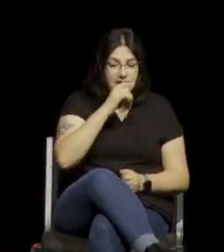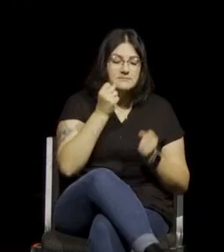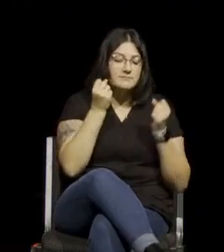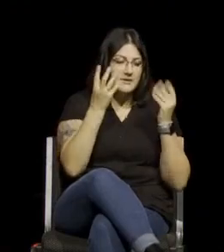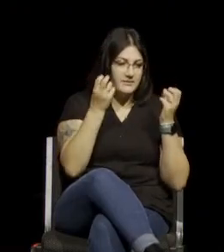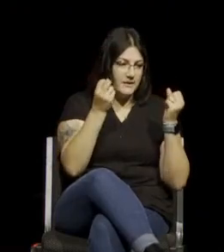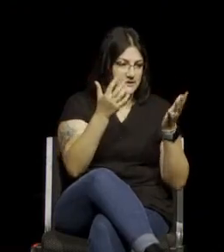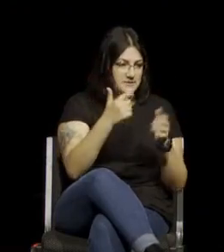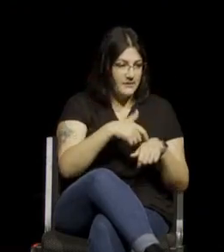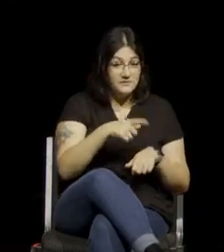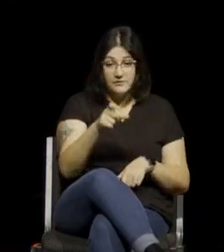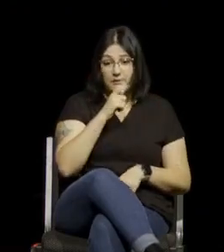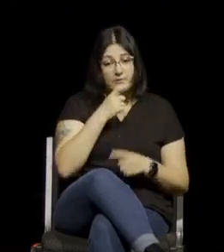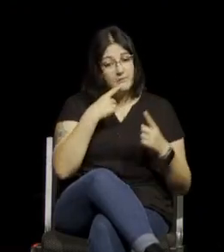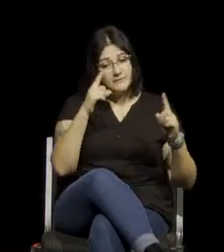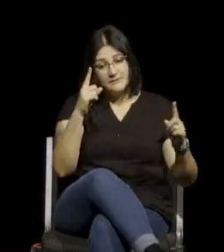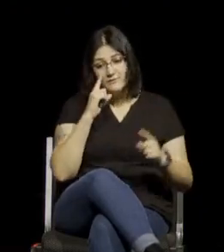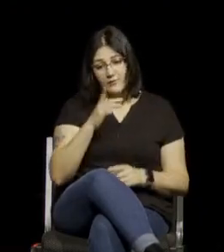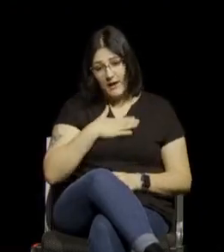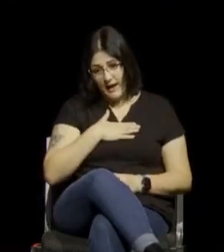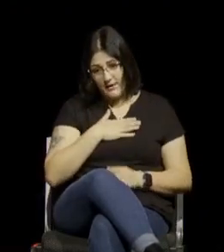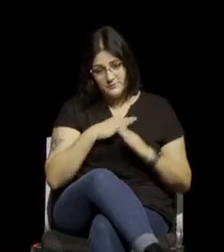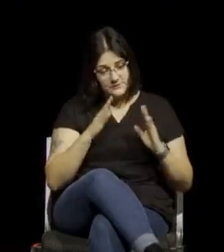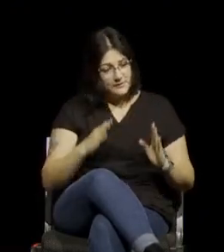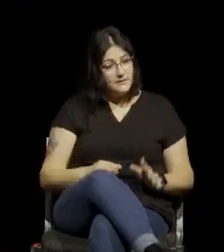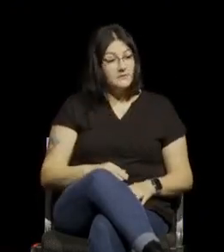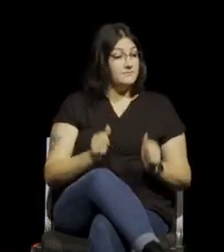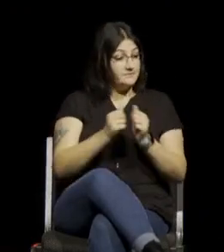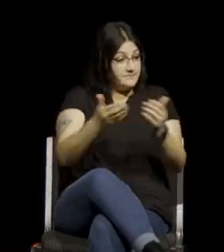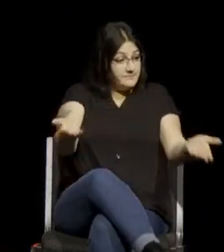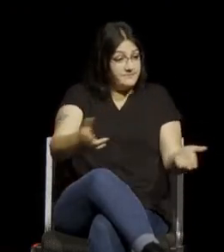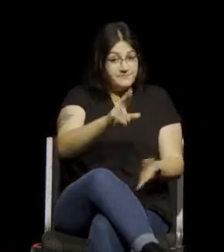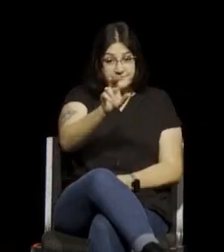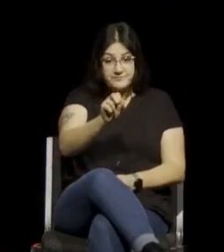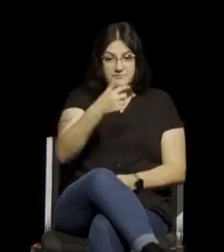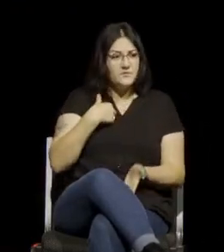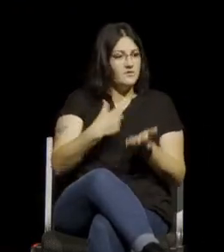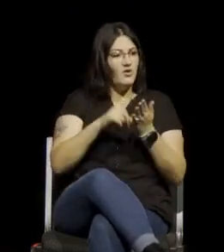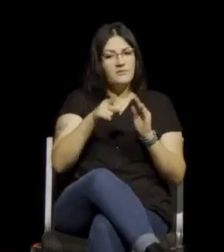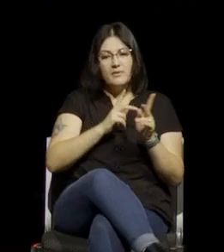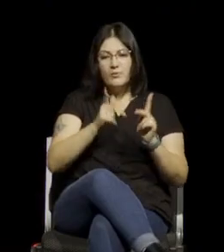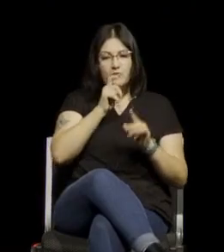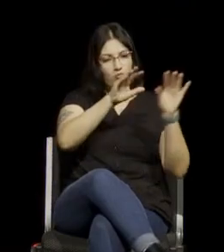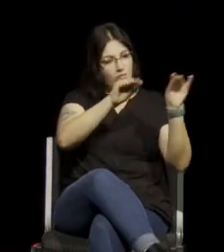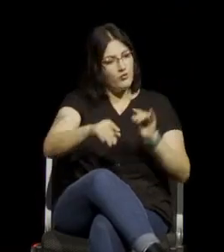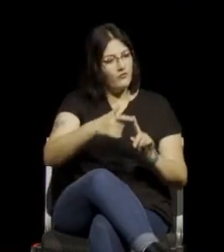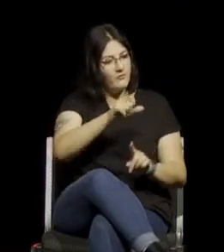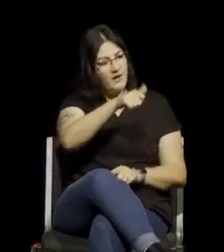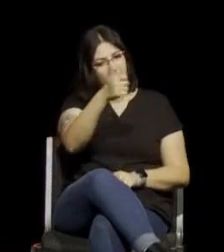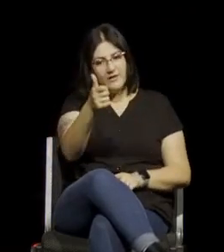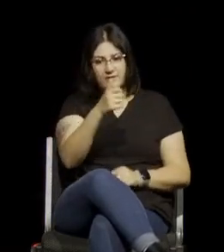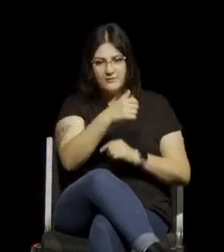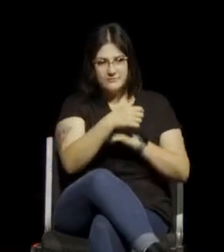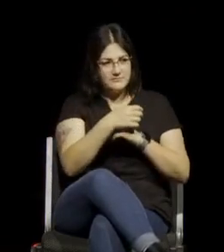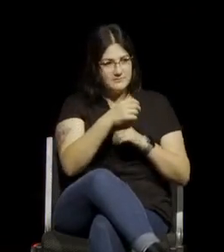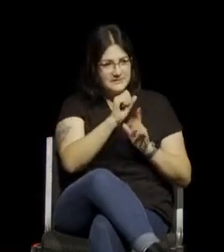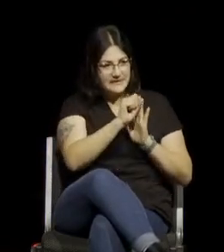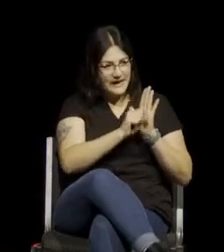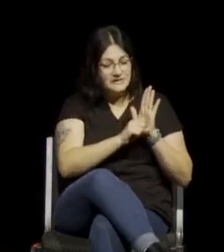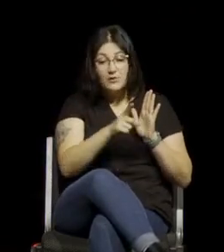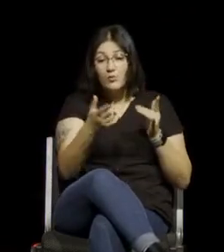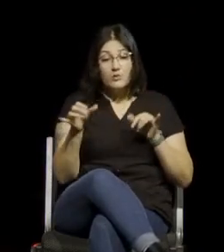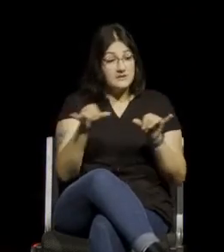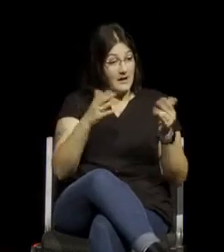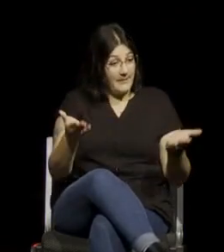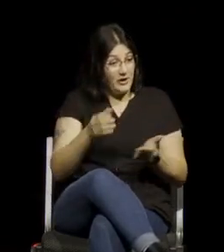that would not work in my household at all. But even within the U.S., as we talked about those transplants, what's common in the South might not be so